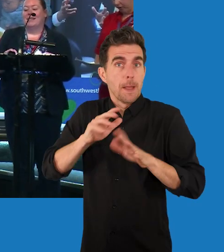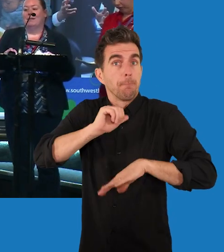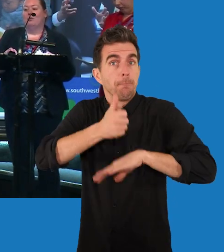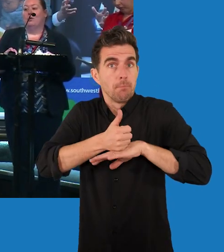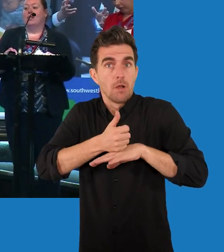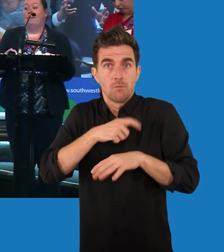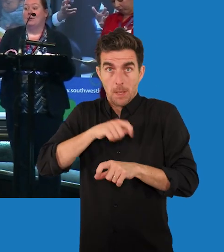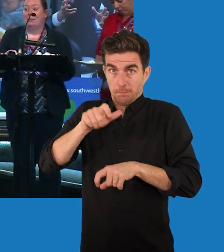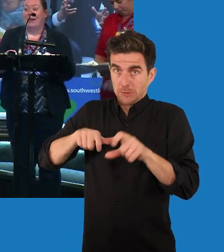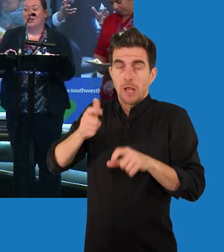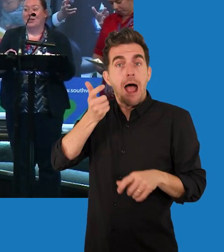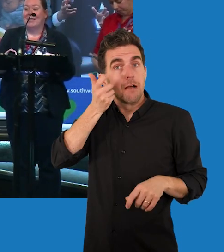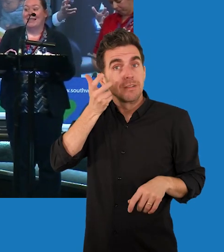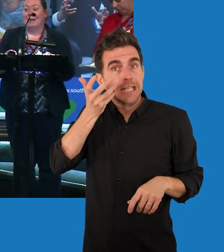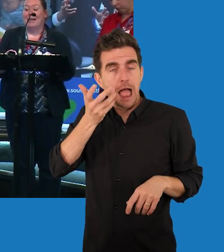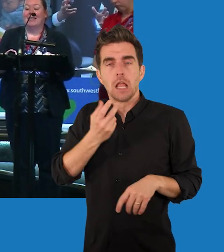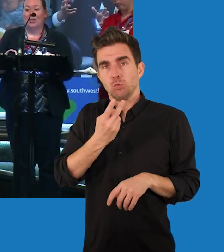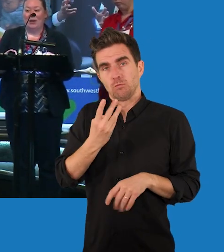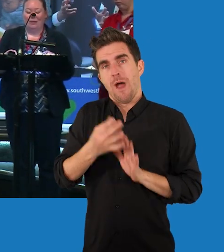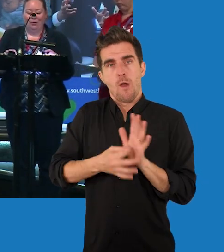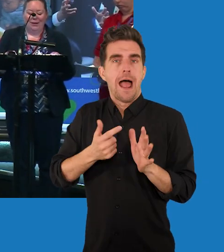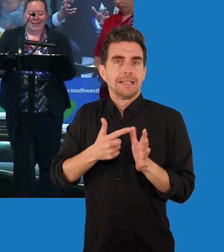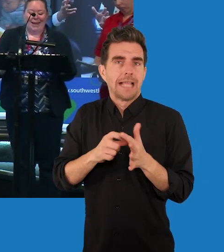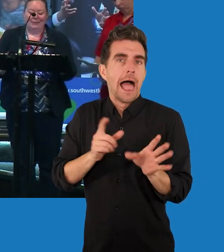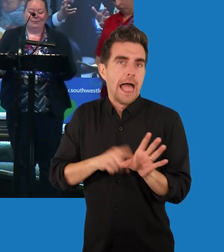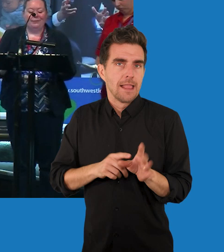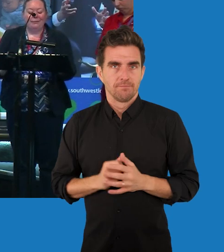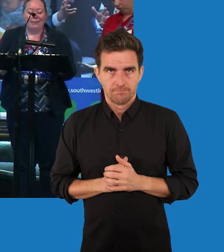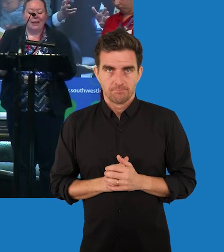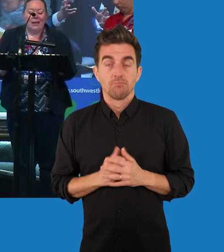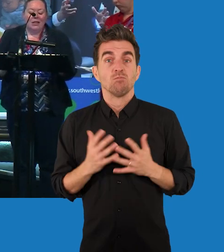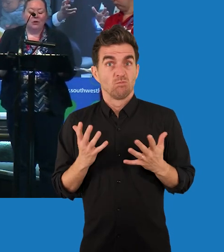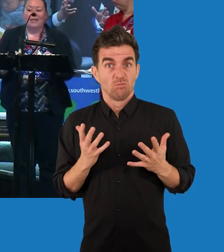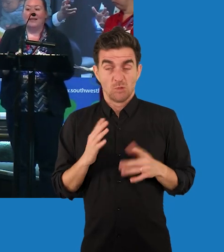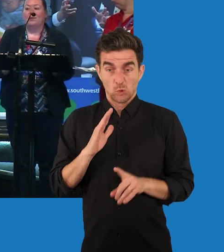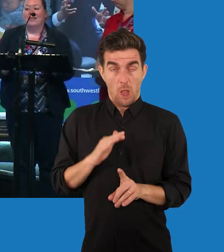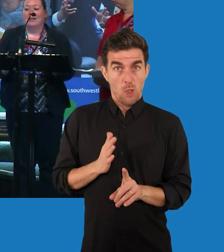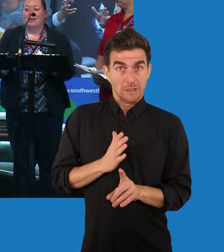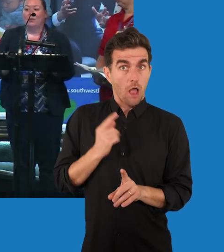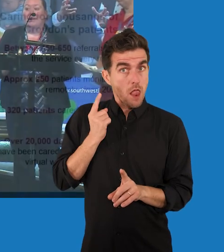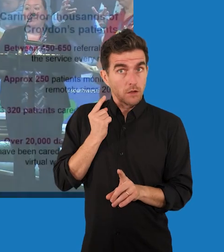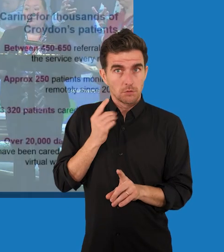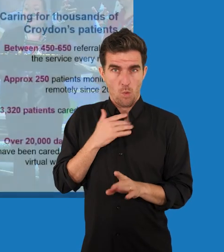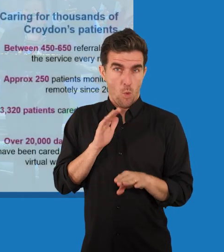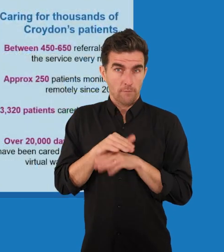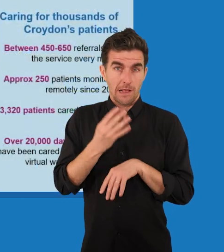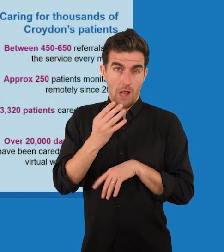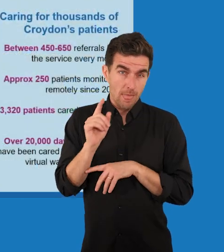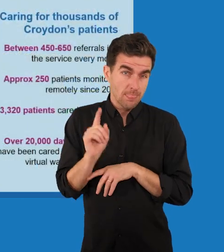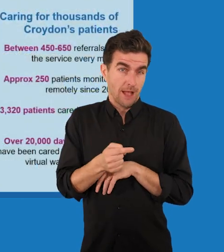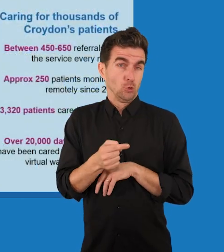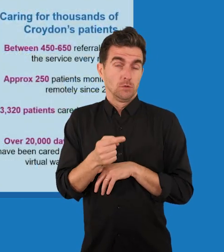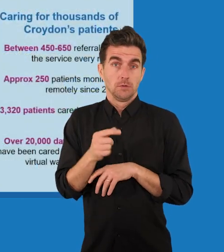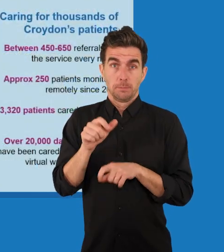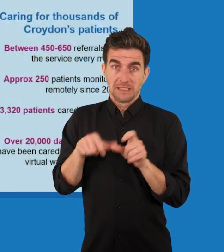on the system of what's happening with the patient on a day-to-day basis, 24 hours a day. So across South West London, we've had over